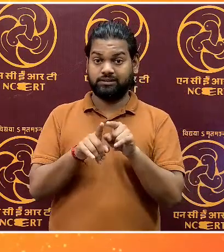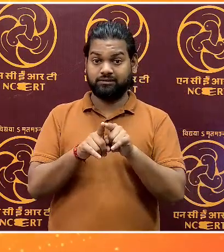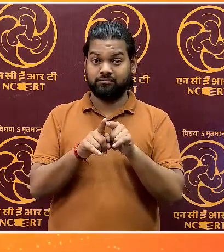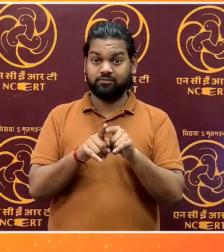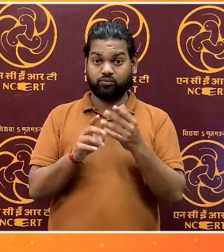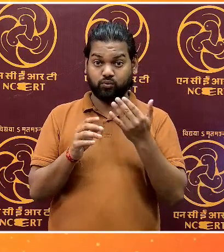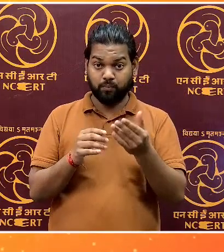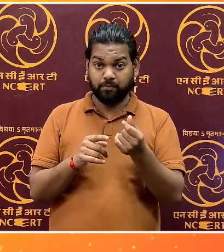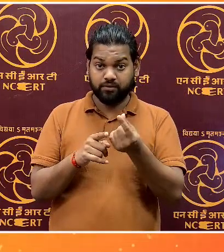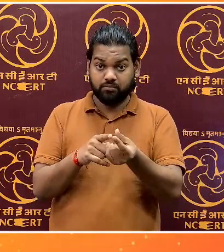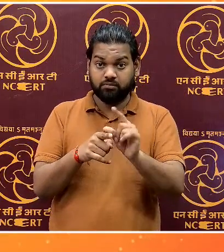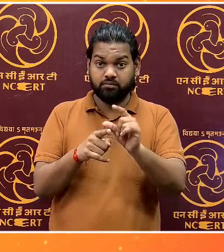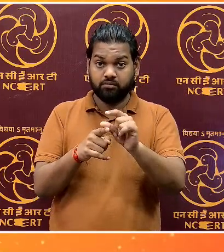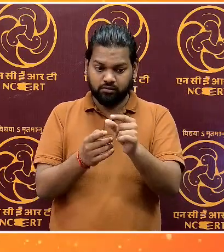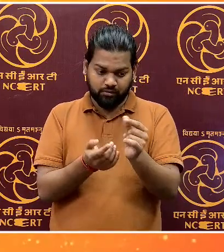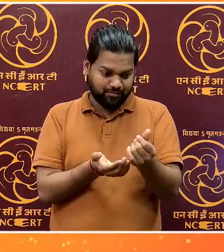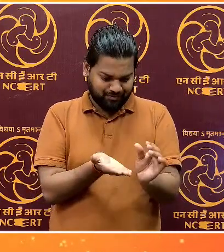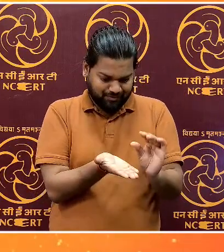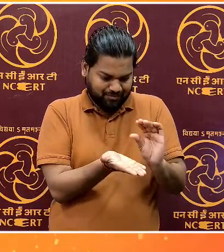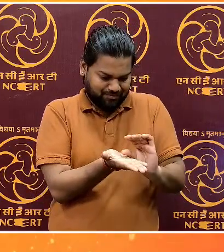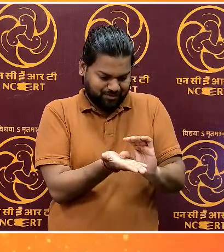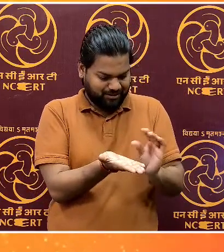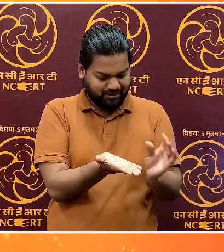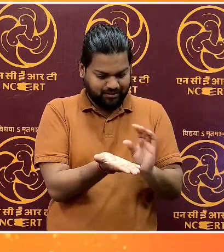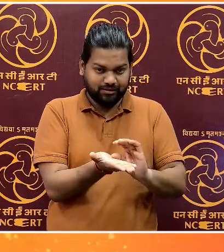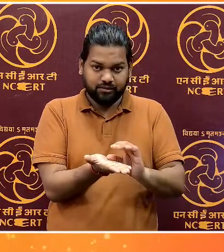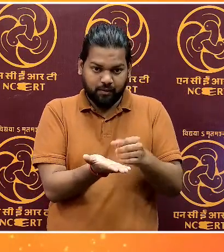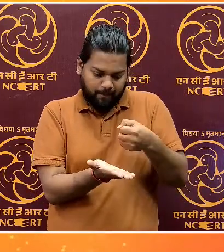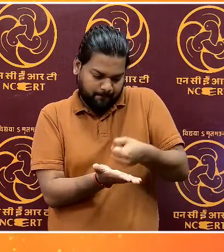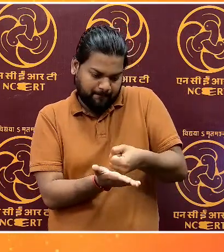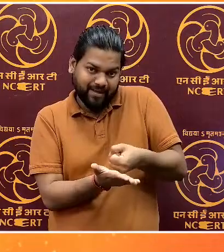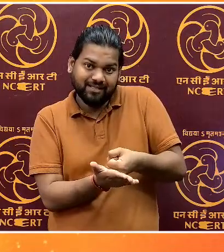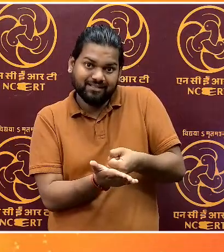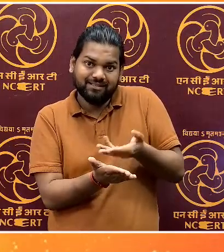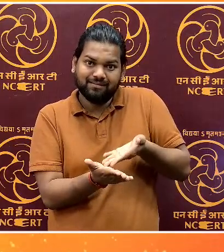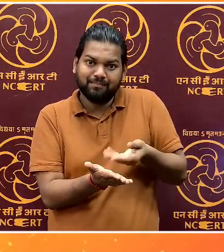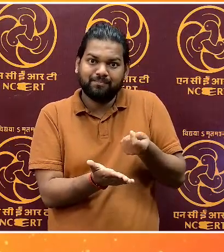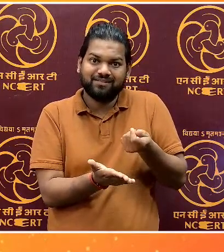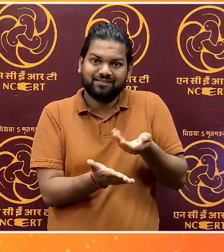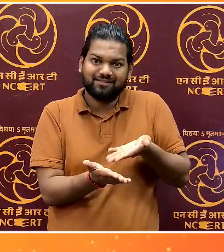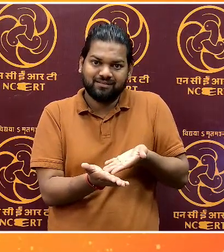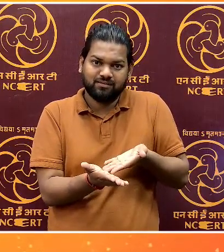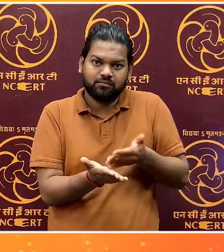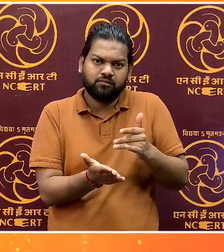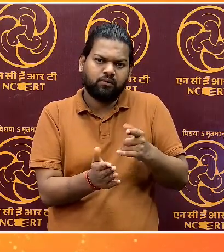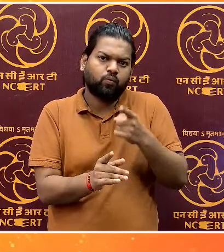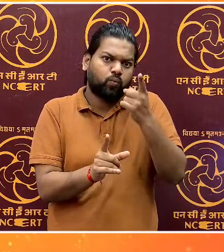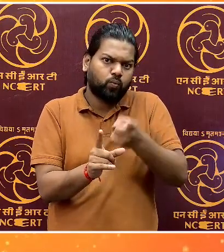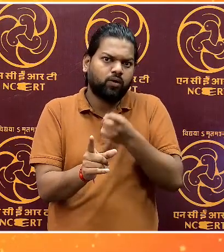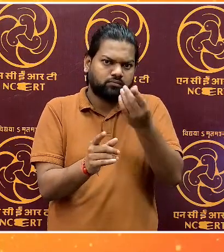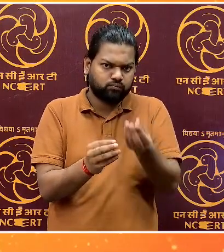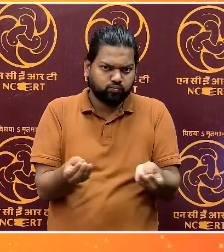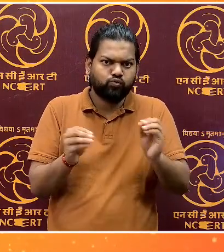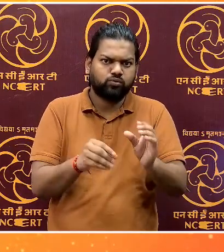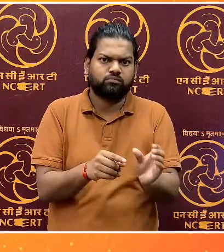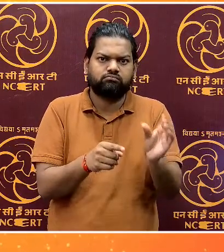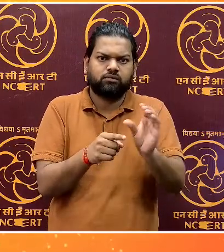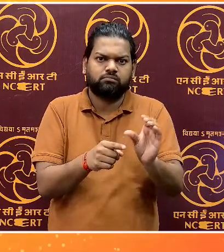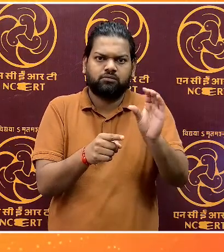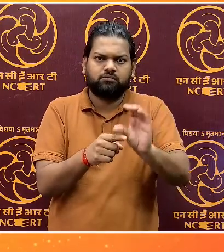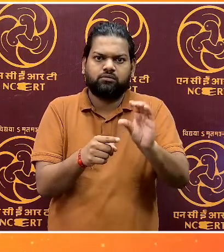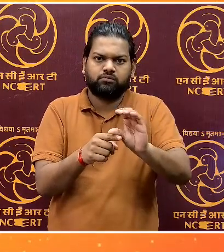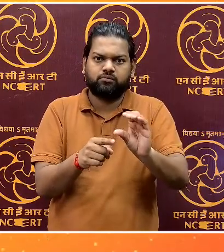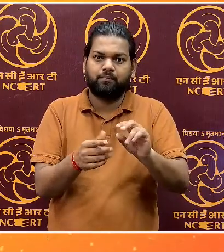amount, which includes the principal and interest amount, becomes the base amount on the basis of which next year interest is calculated.